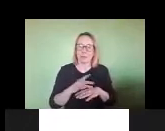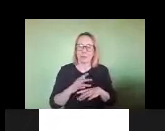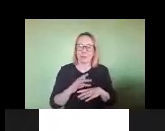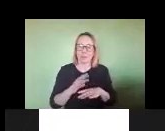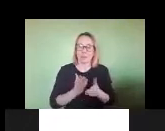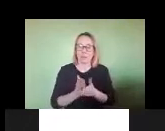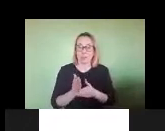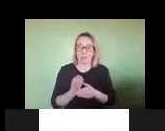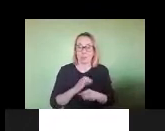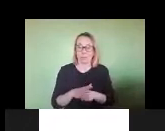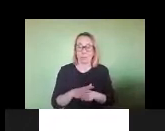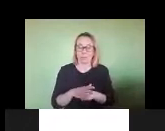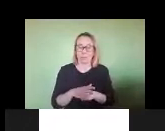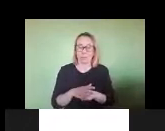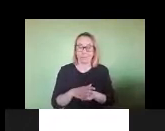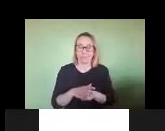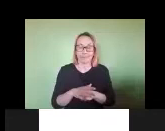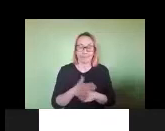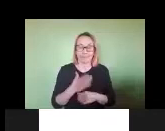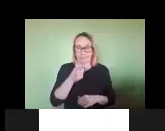the pandemic. Fortunately enough,